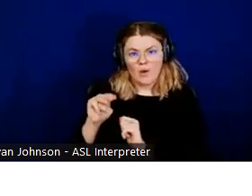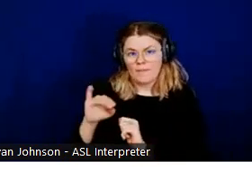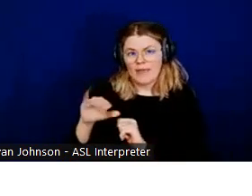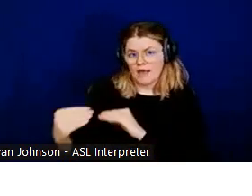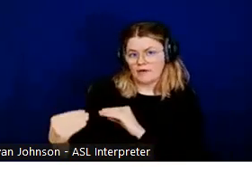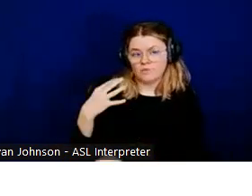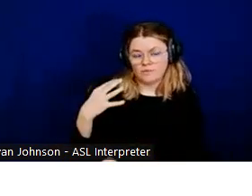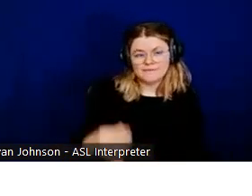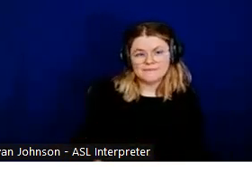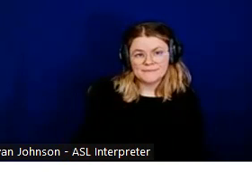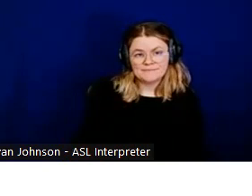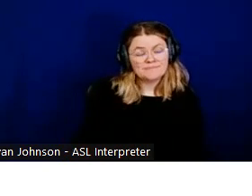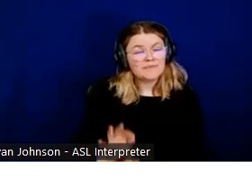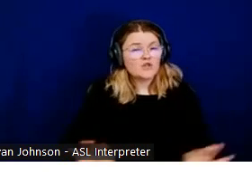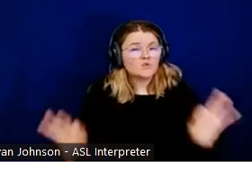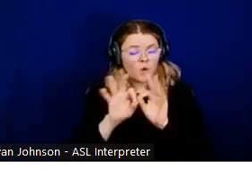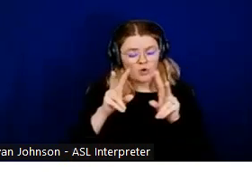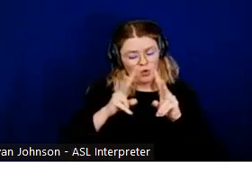with ourselves and think about